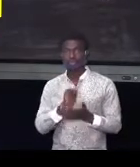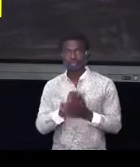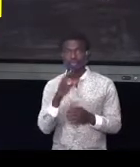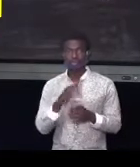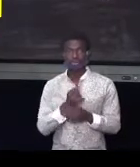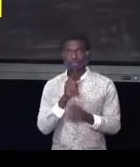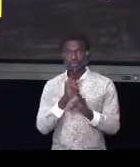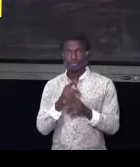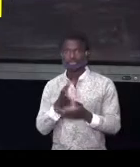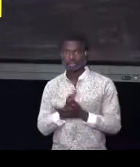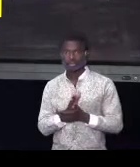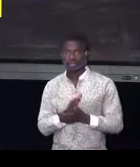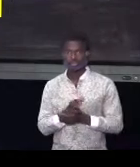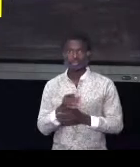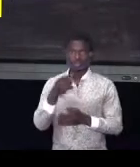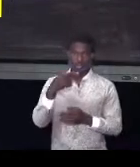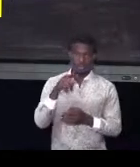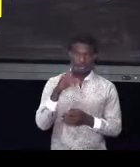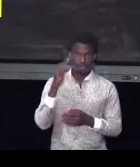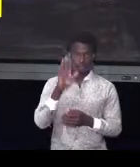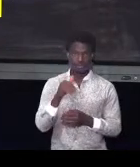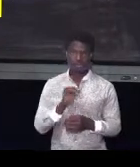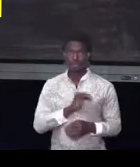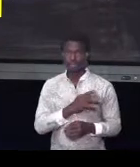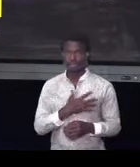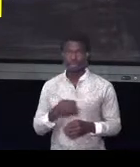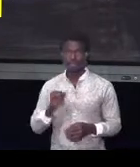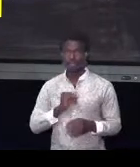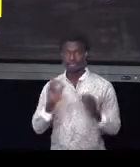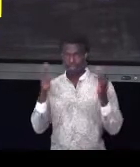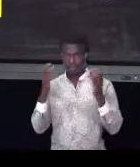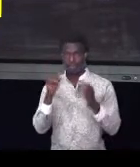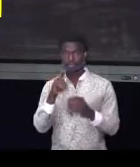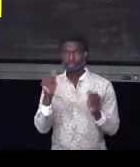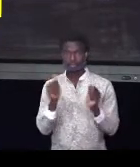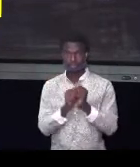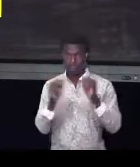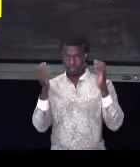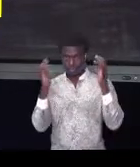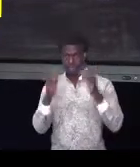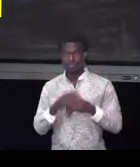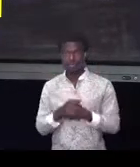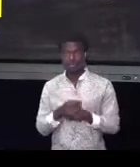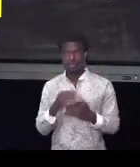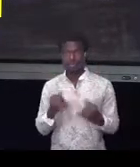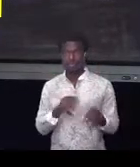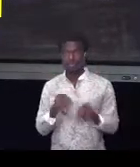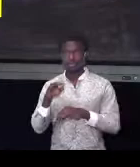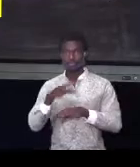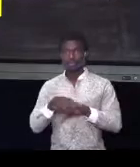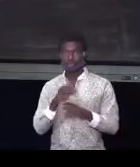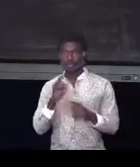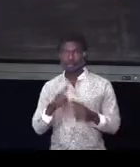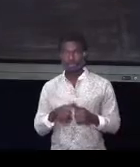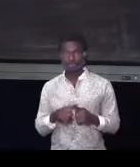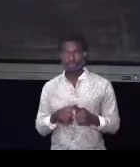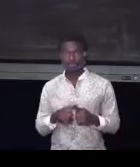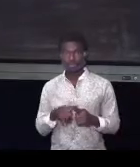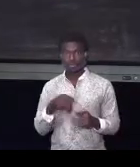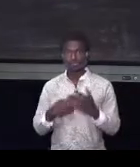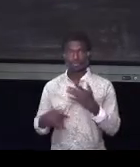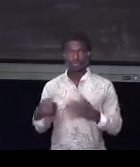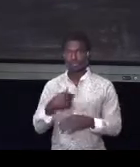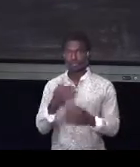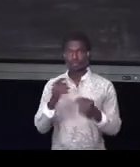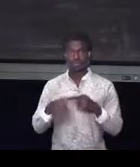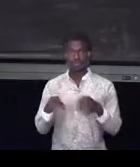got the answers right. Give yourself a tick, and I celebrate you with a cheer. Now moving on to that work